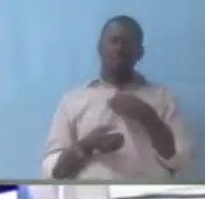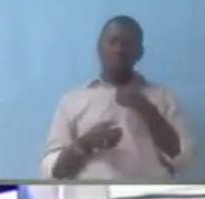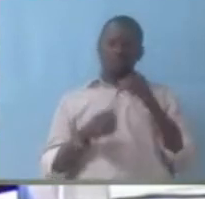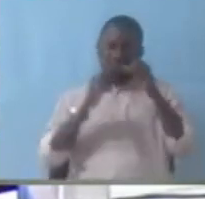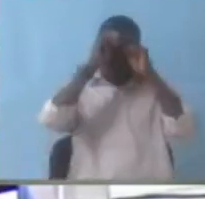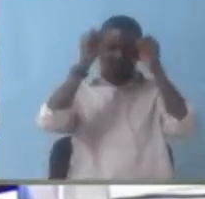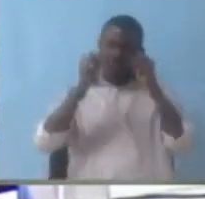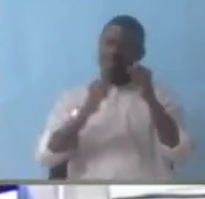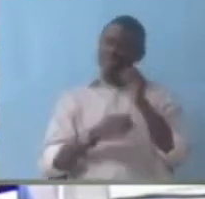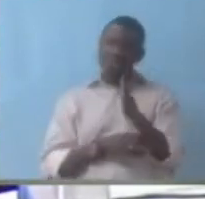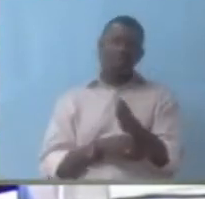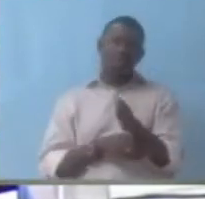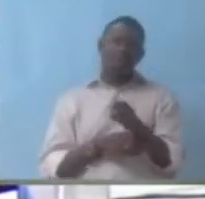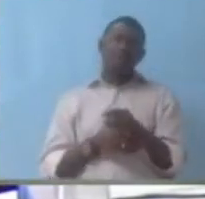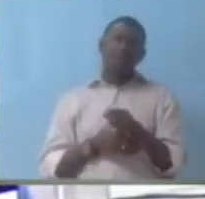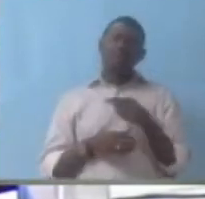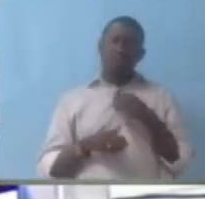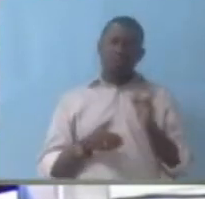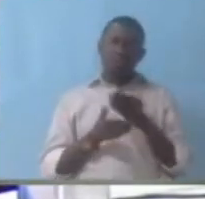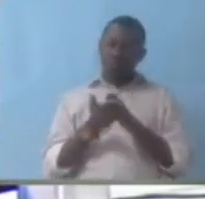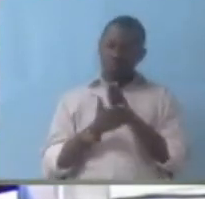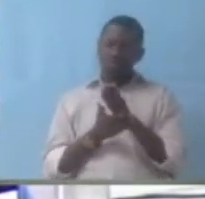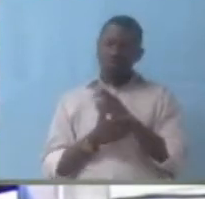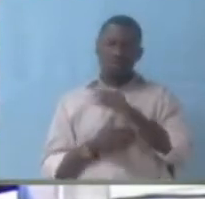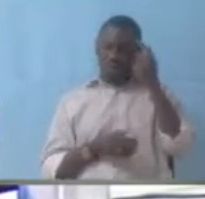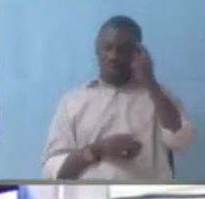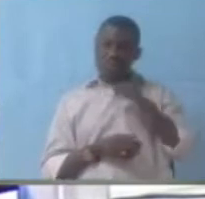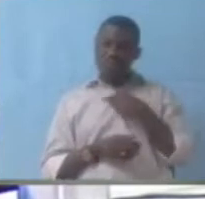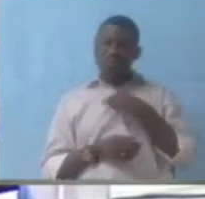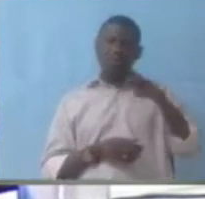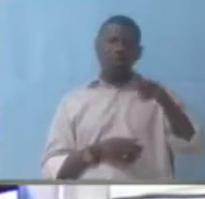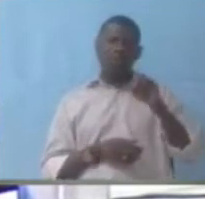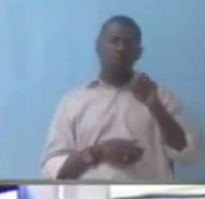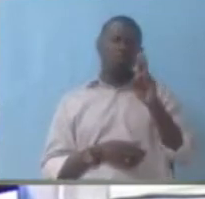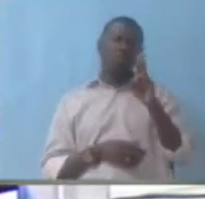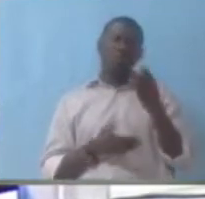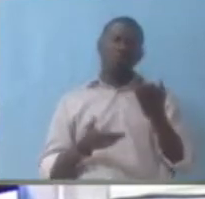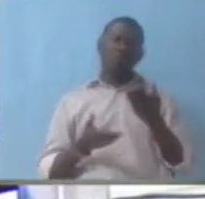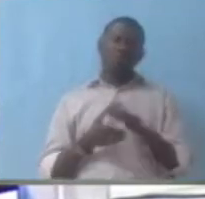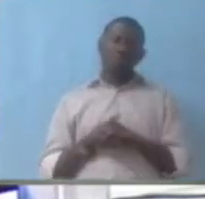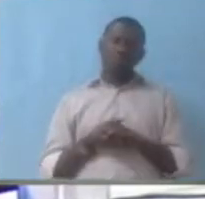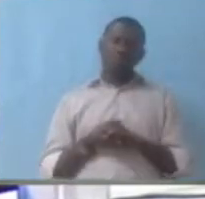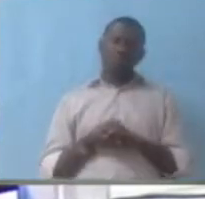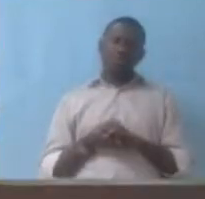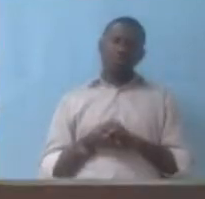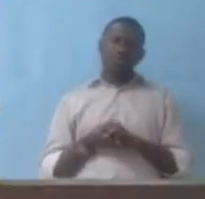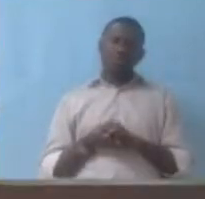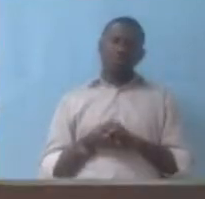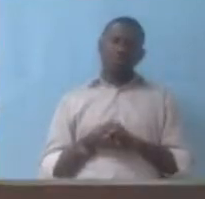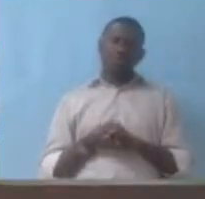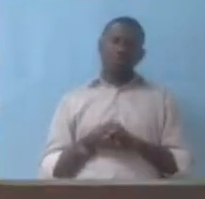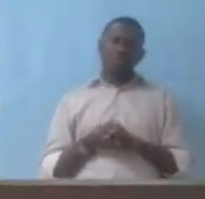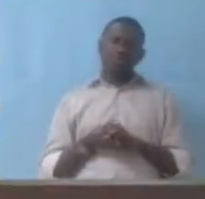through all of that. So I don't see how that could be an MOU. Ms. Bensuda, come in for your phone. Into my